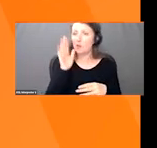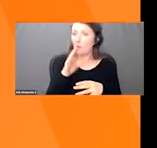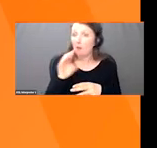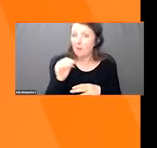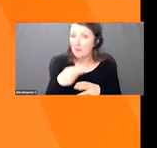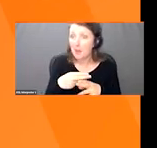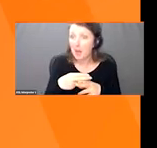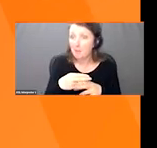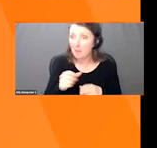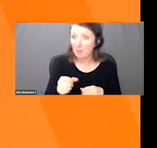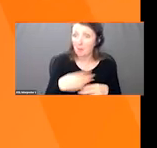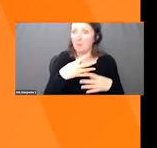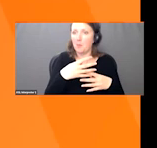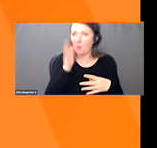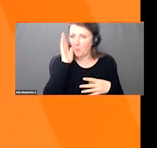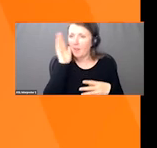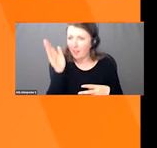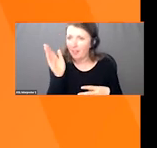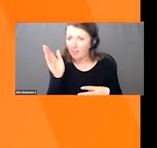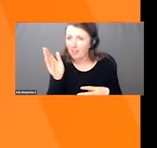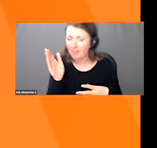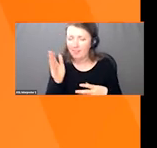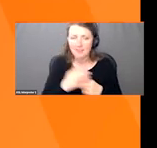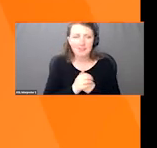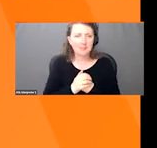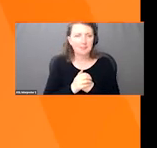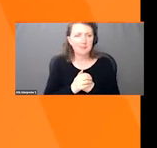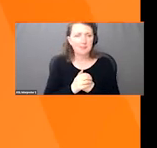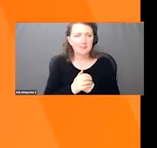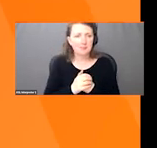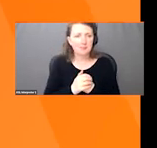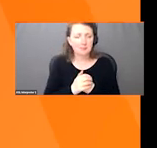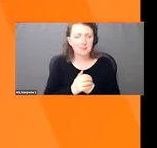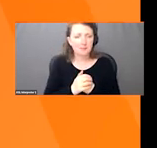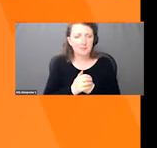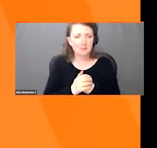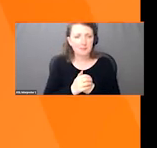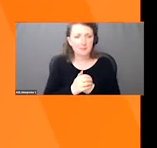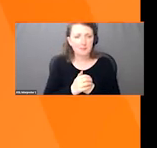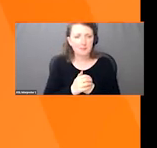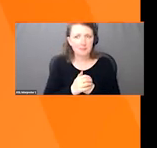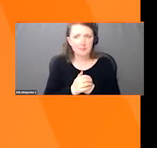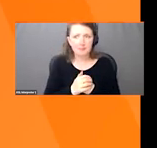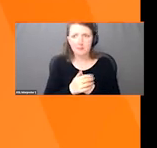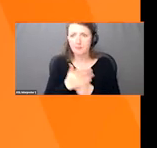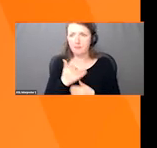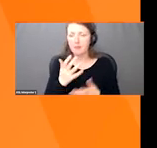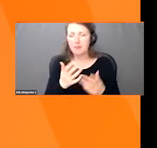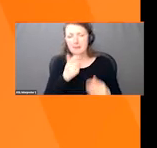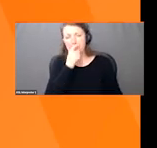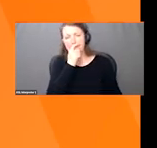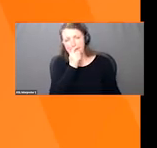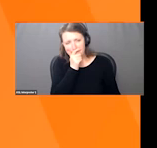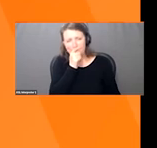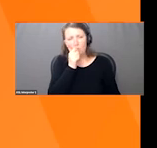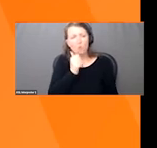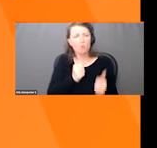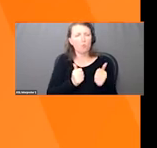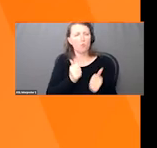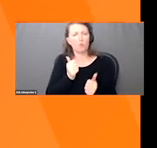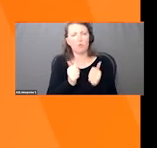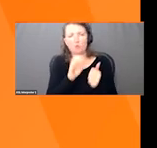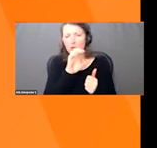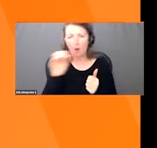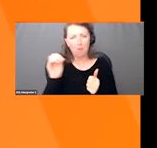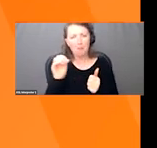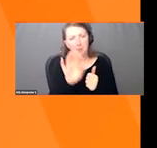was actually looking through this platform and qualifying which service provider should I be looking for. It